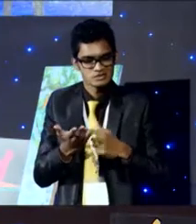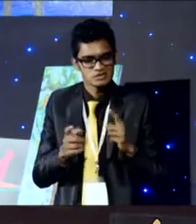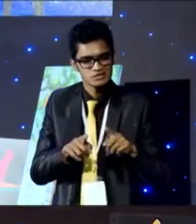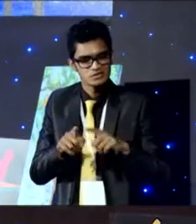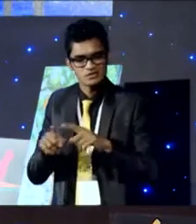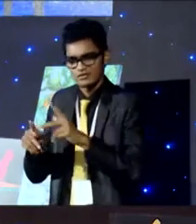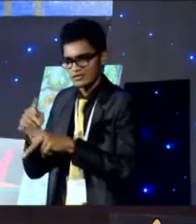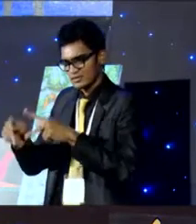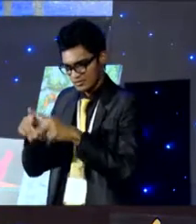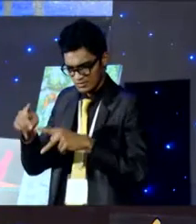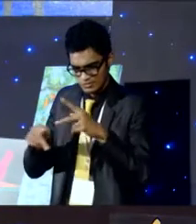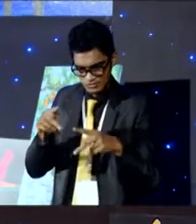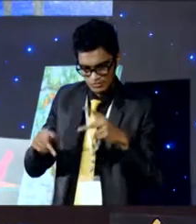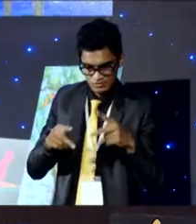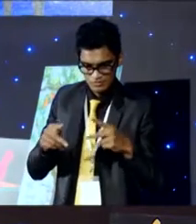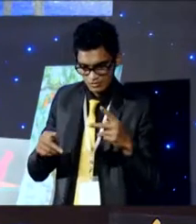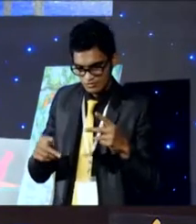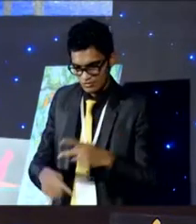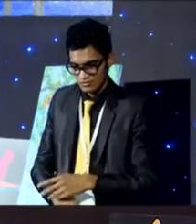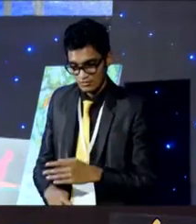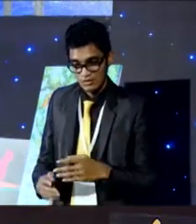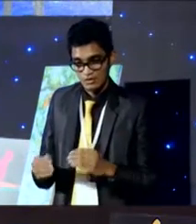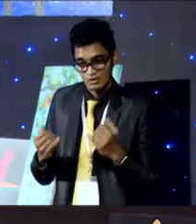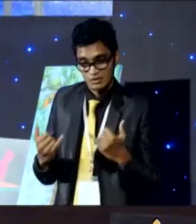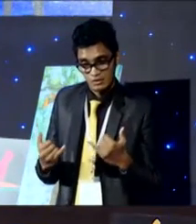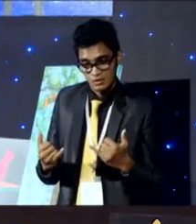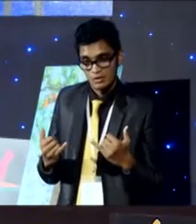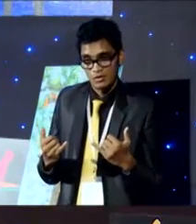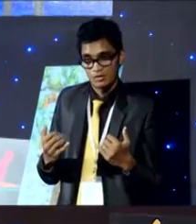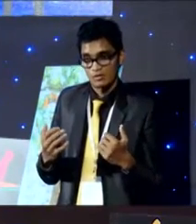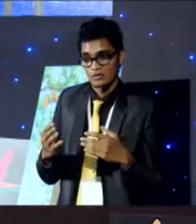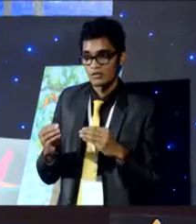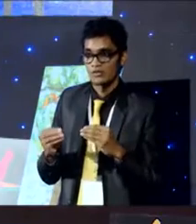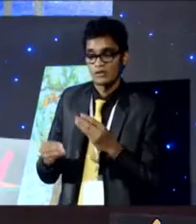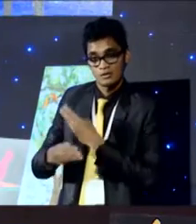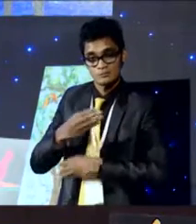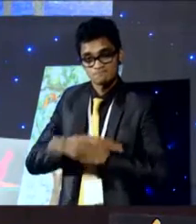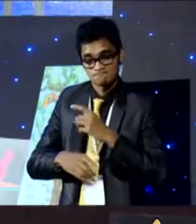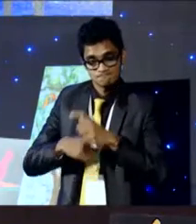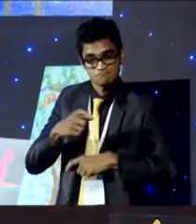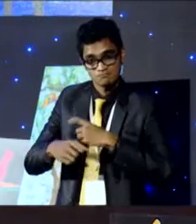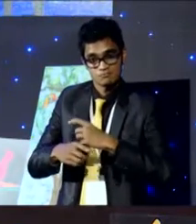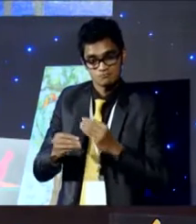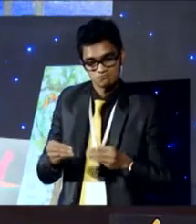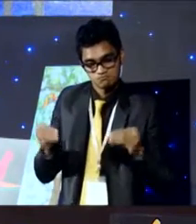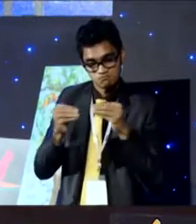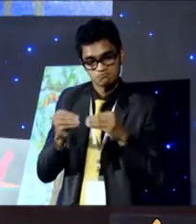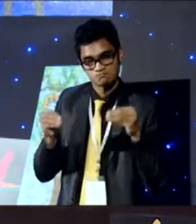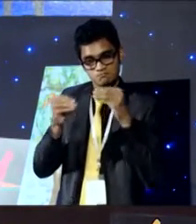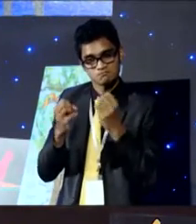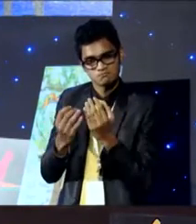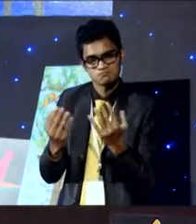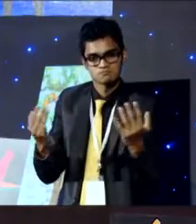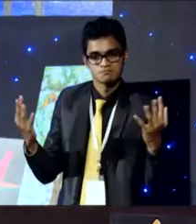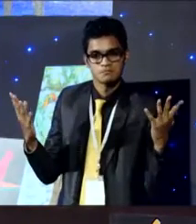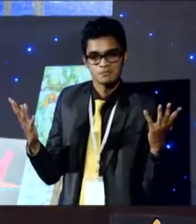to say that we tripled our number of folks with disabilities in our organization, and also with that, this year, we've